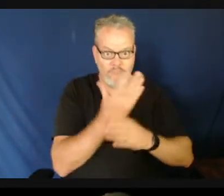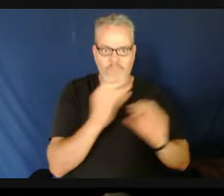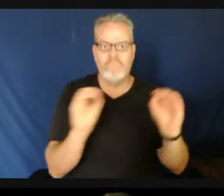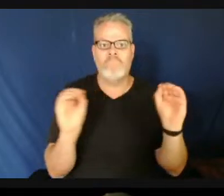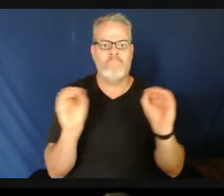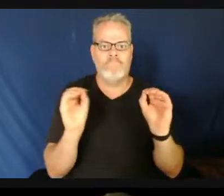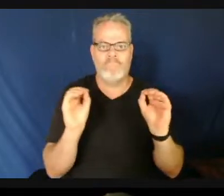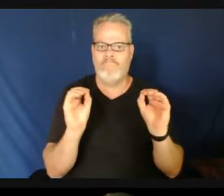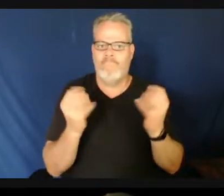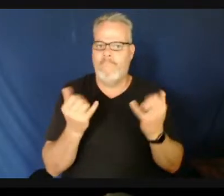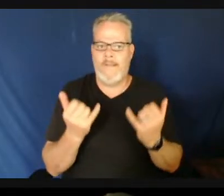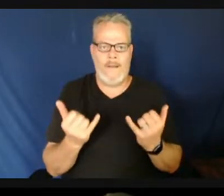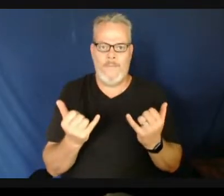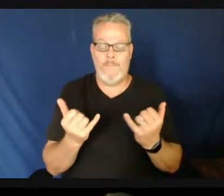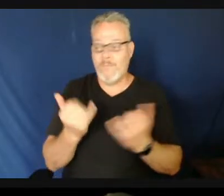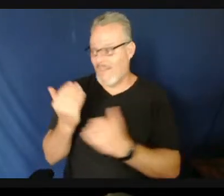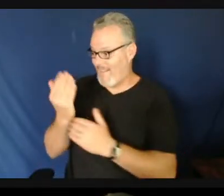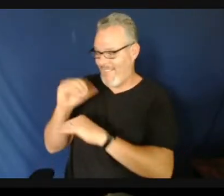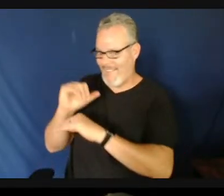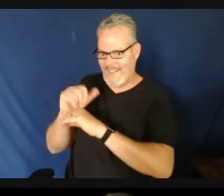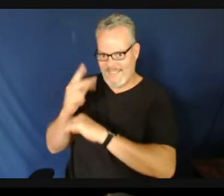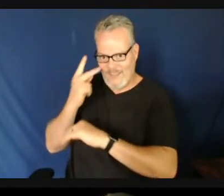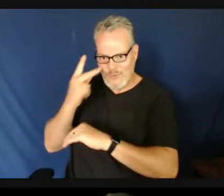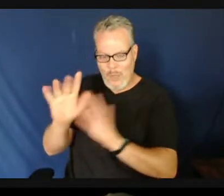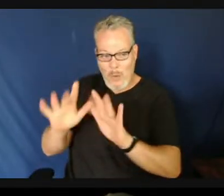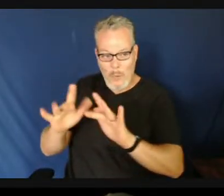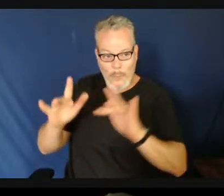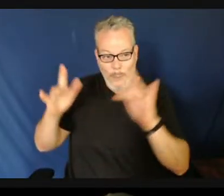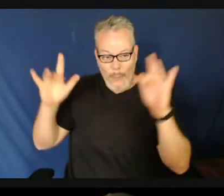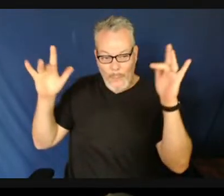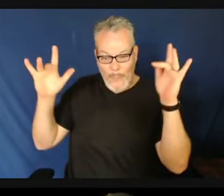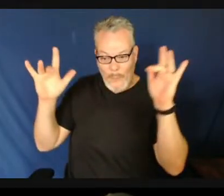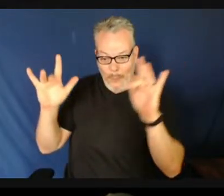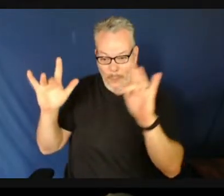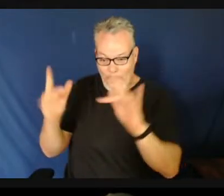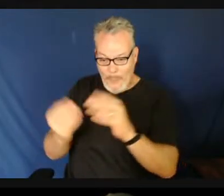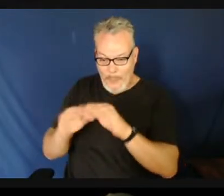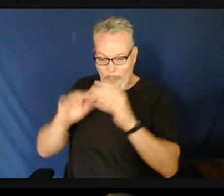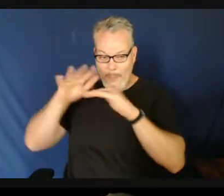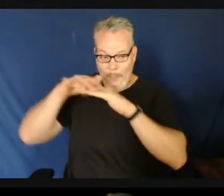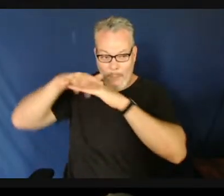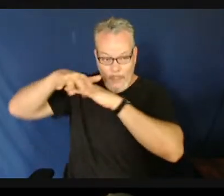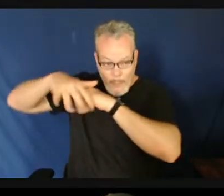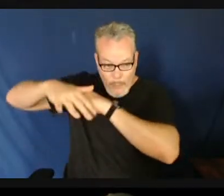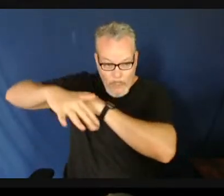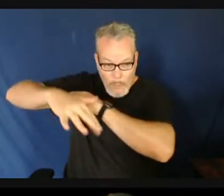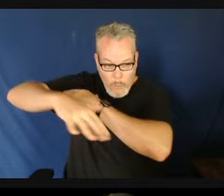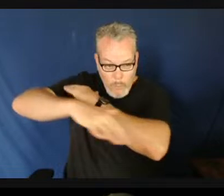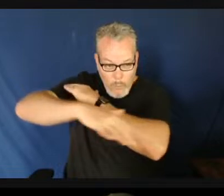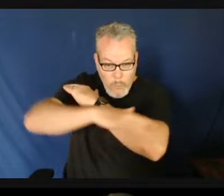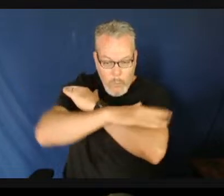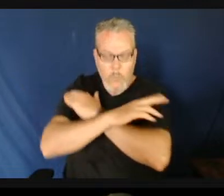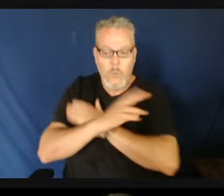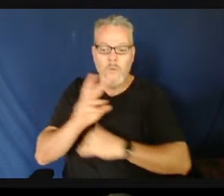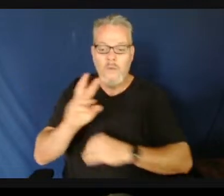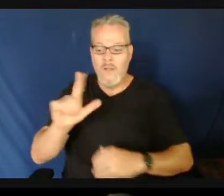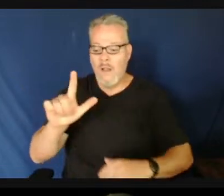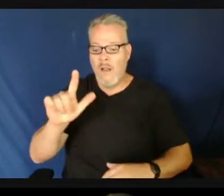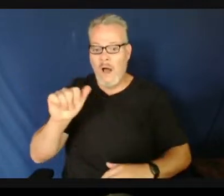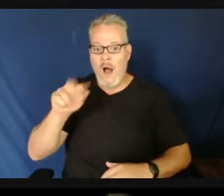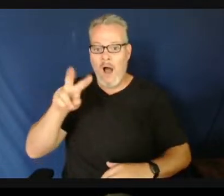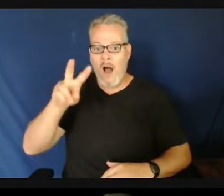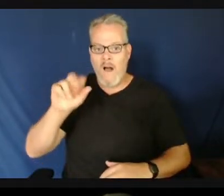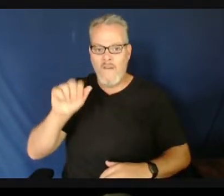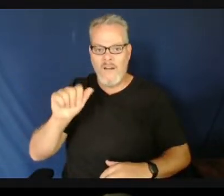V1 camera from last night of the glow intensifying, and then the lava lake rising and spilling out about